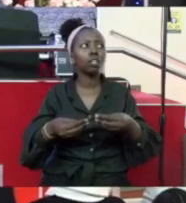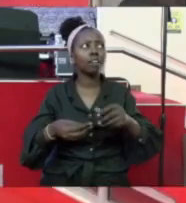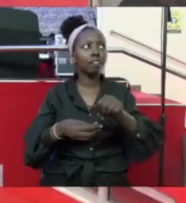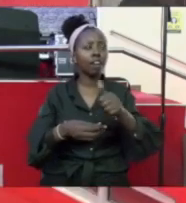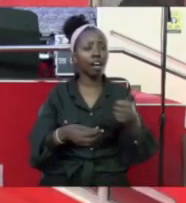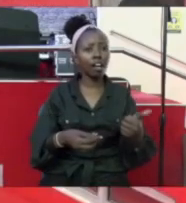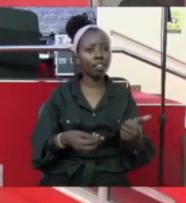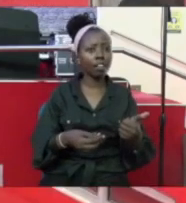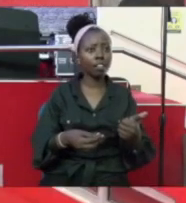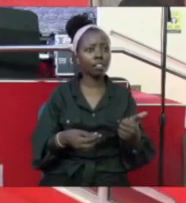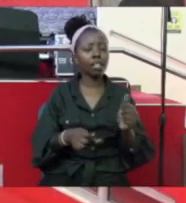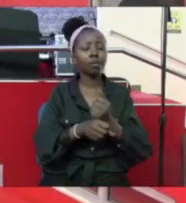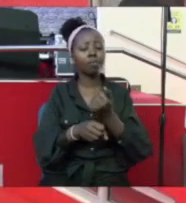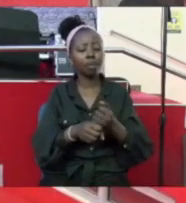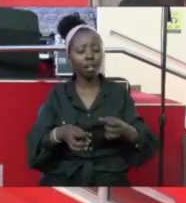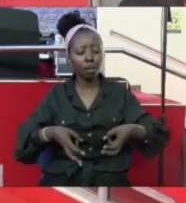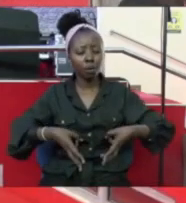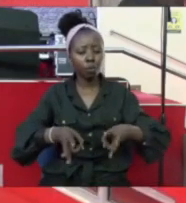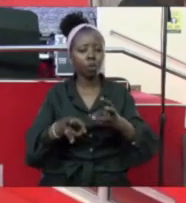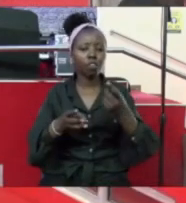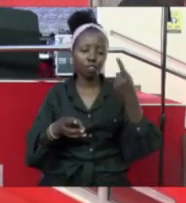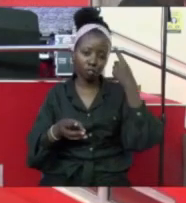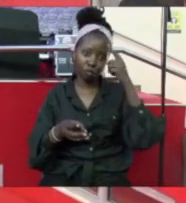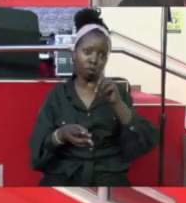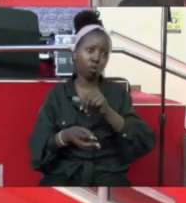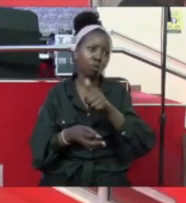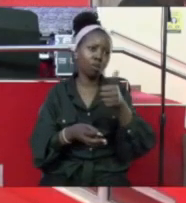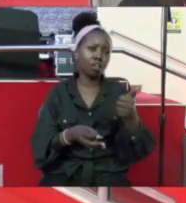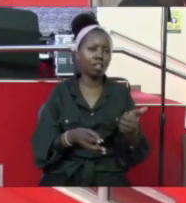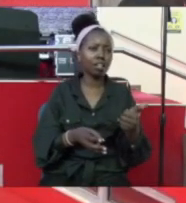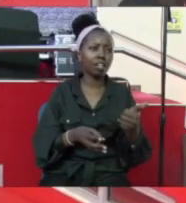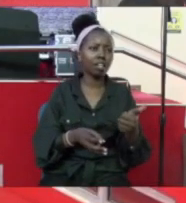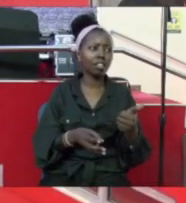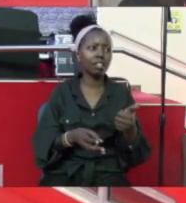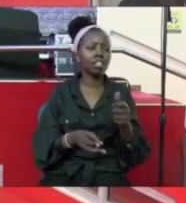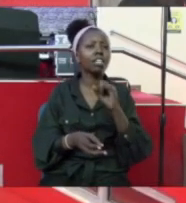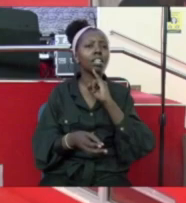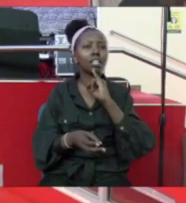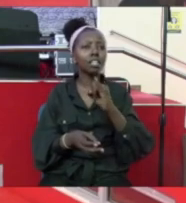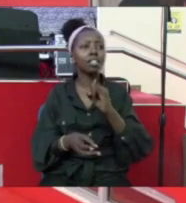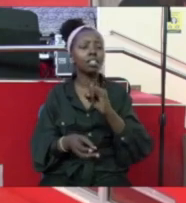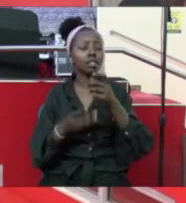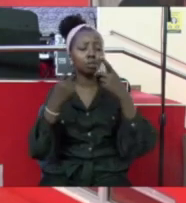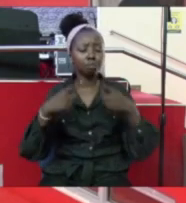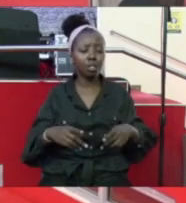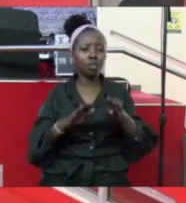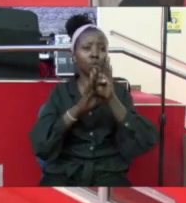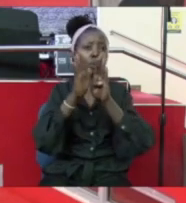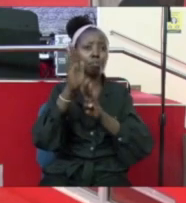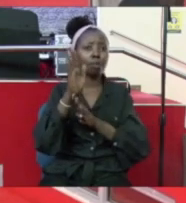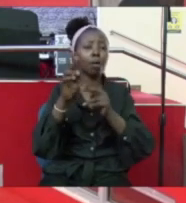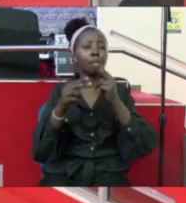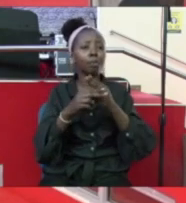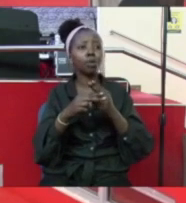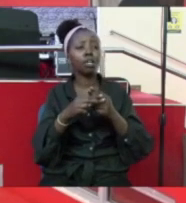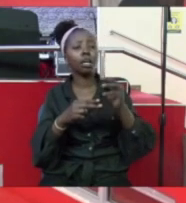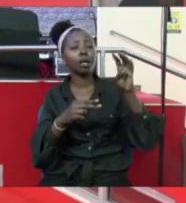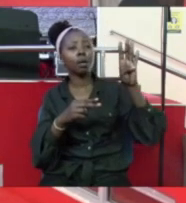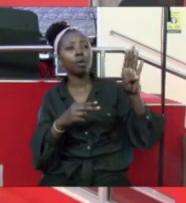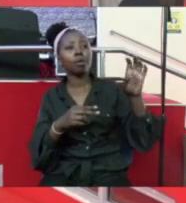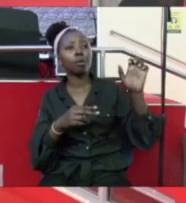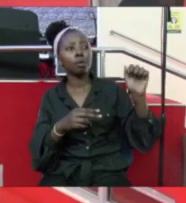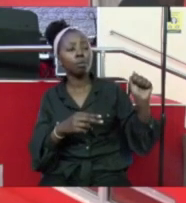mzuri wa mtu ambaye alikuwa ni mjenzi wa daraja. Is a person in the Bible who was called Barnabas. Ni mtu katika Biblia aliyeitwa Barnabas.